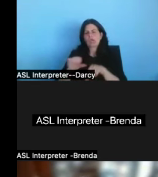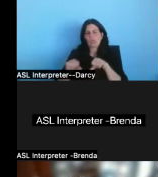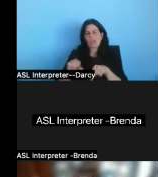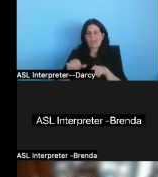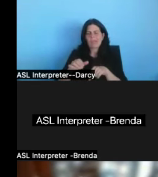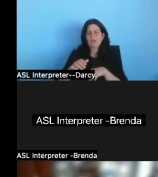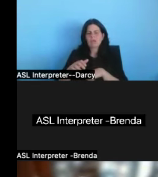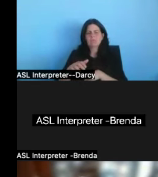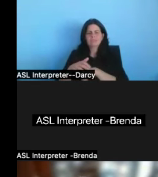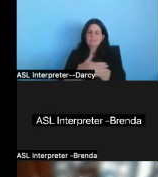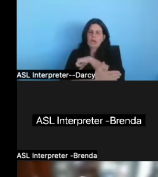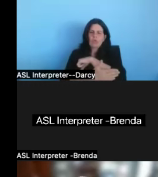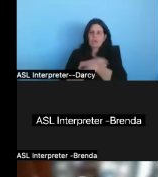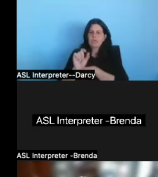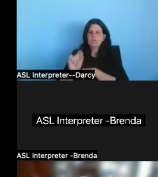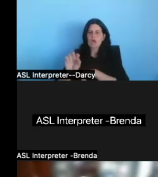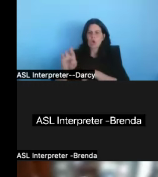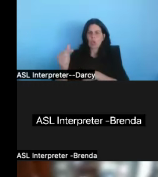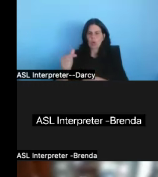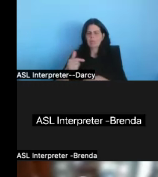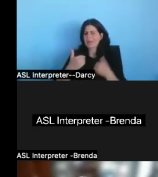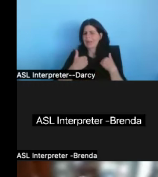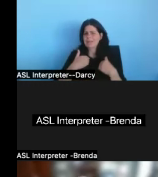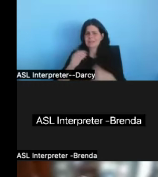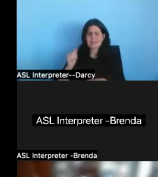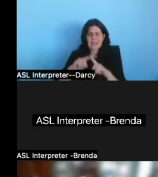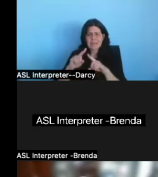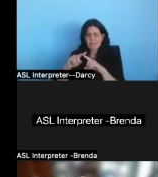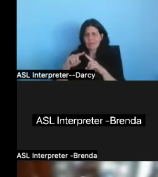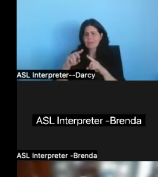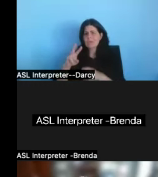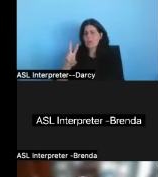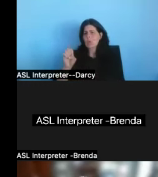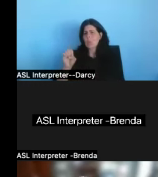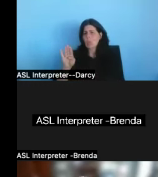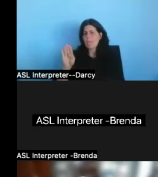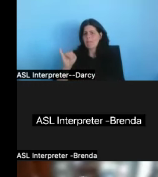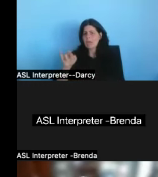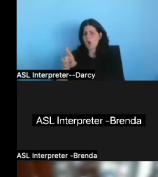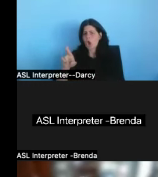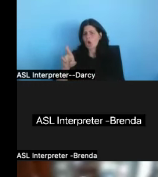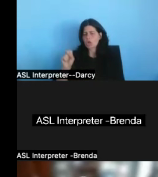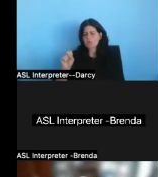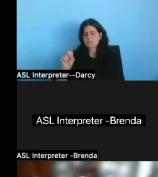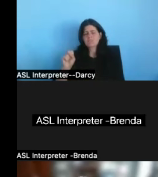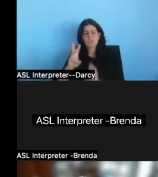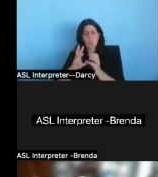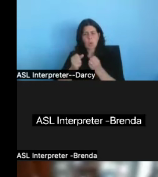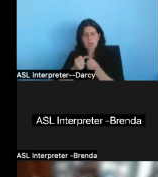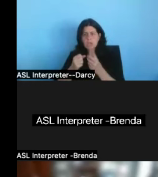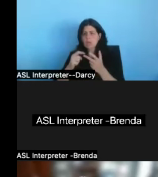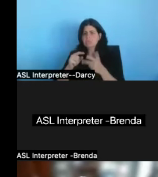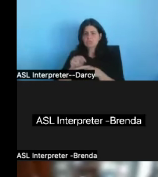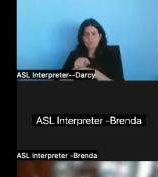10 different upcoming webinars, workshops, and trainings, and